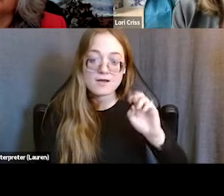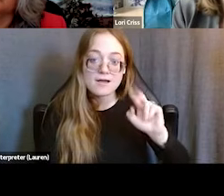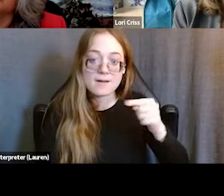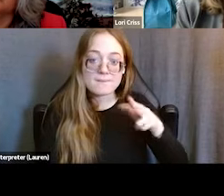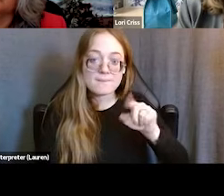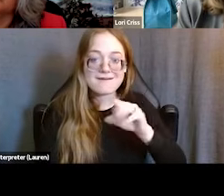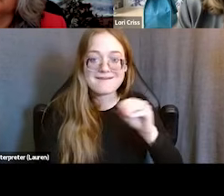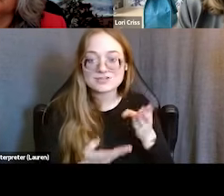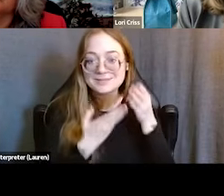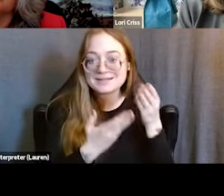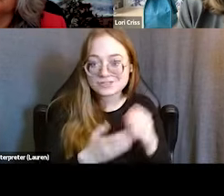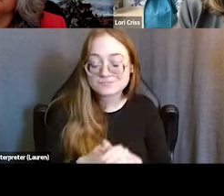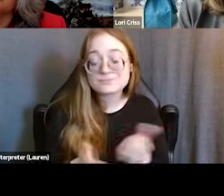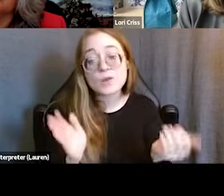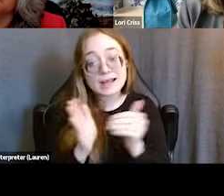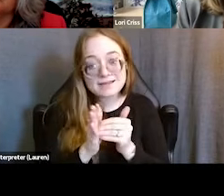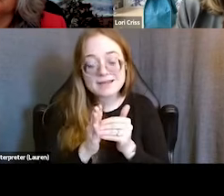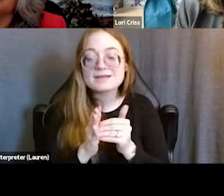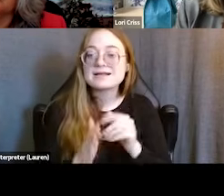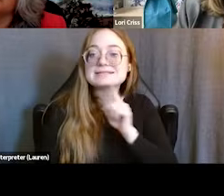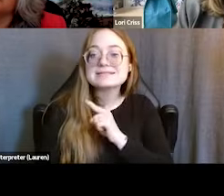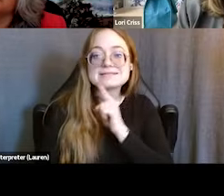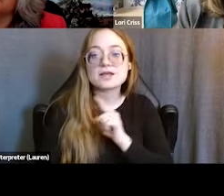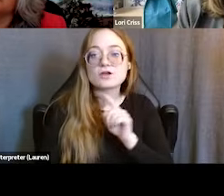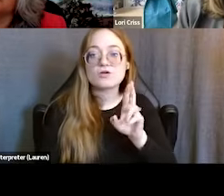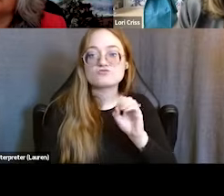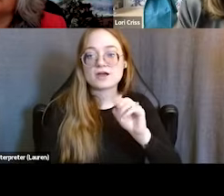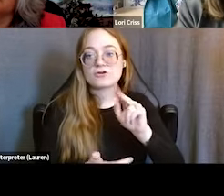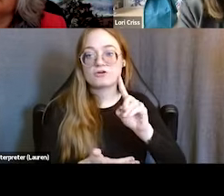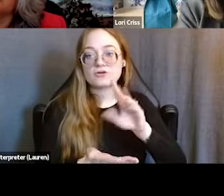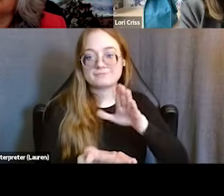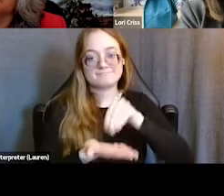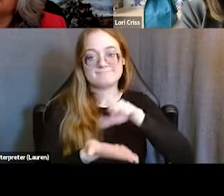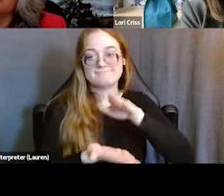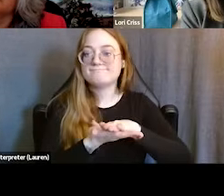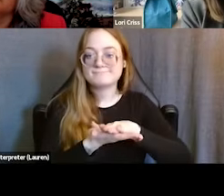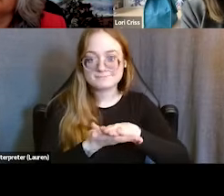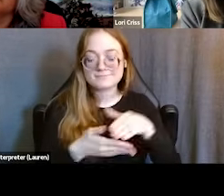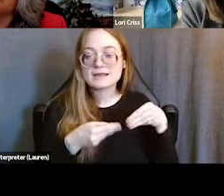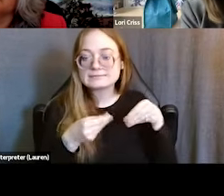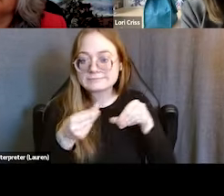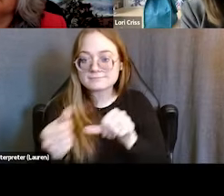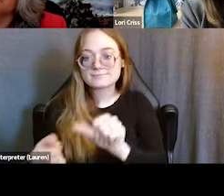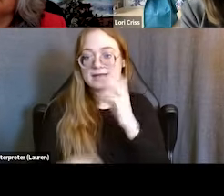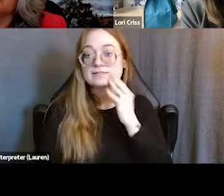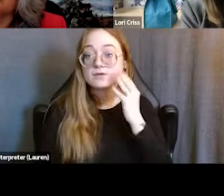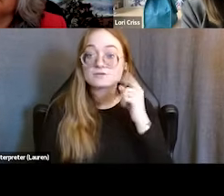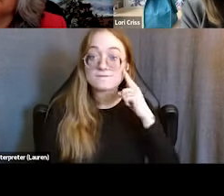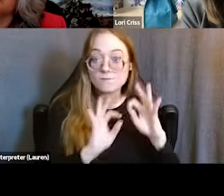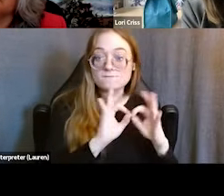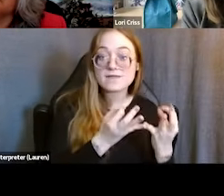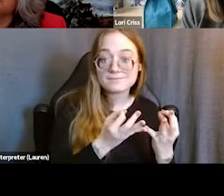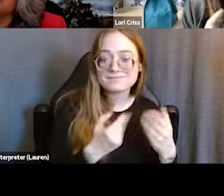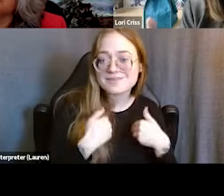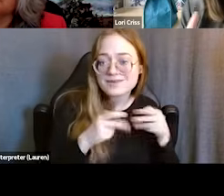too. So creating, again, this single record that helps create a more seamless experience for the family, for that